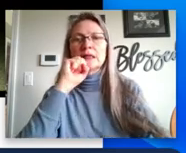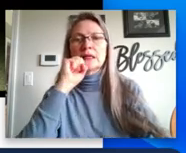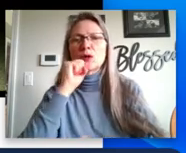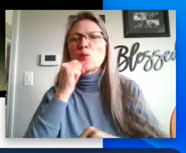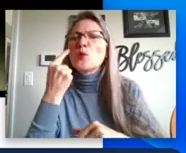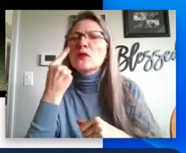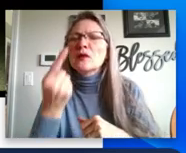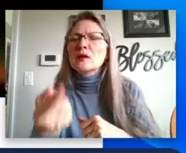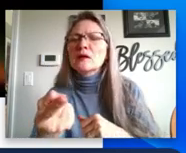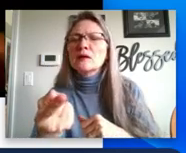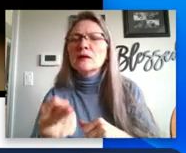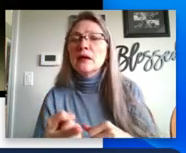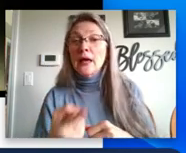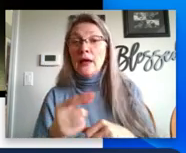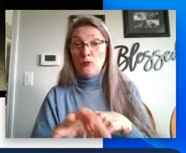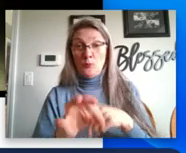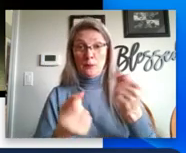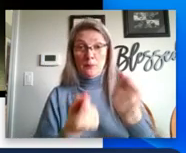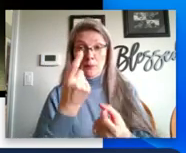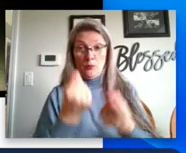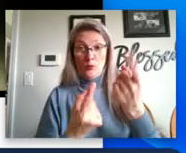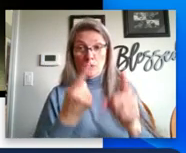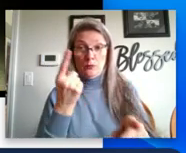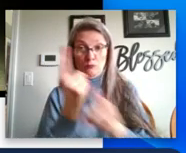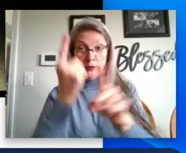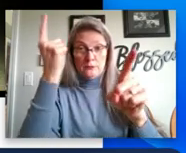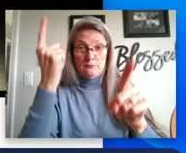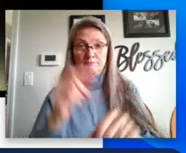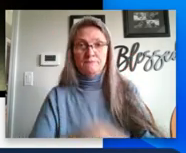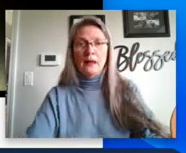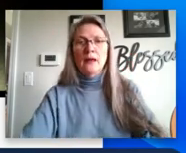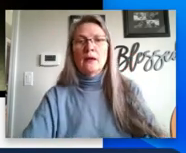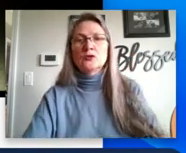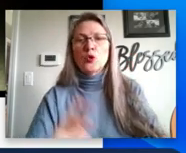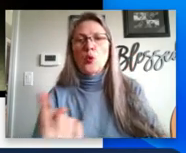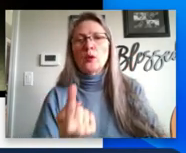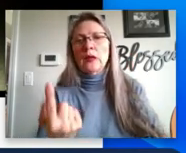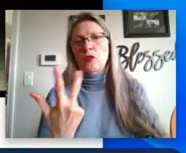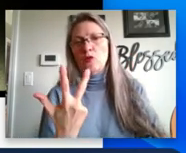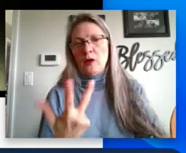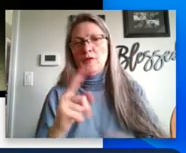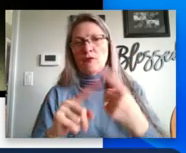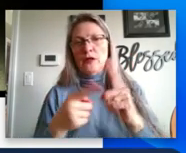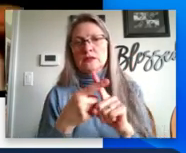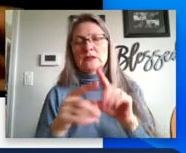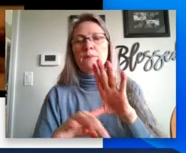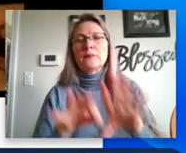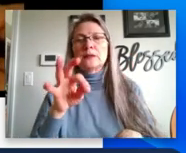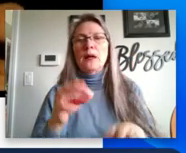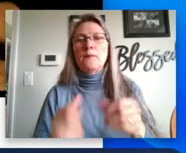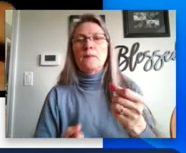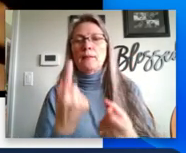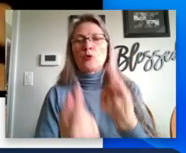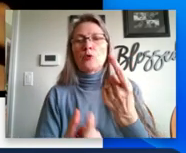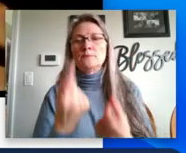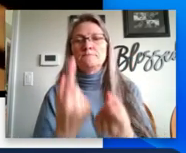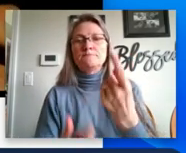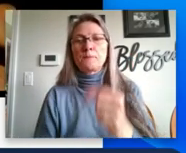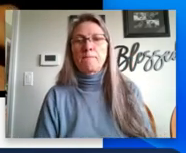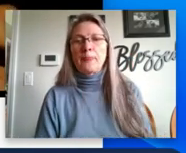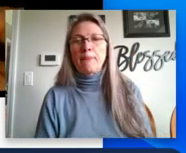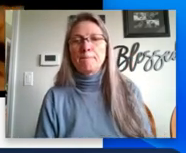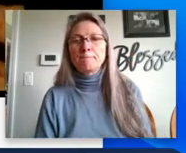If you chose popcorn, you would be right. I can see that there's only 3 friends that chose popcorn. So I'm going to